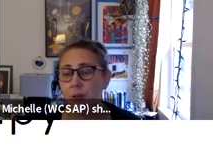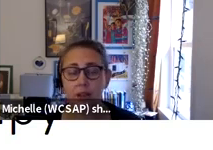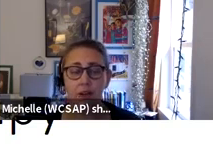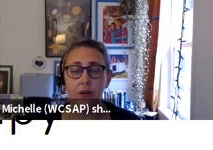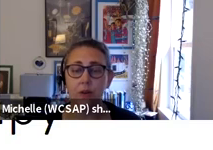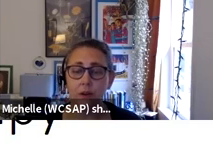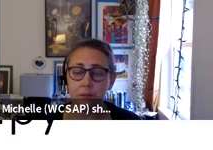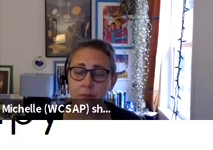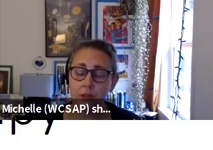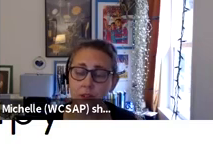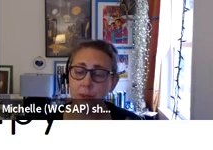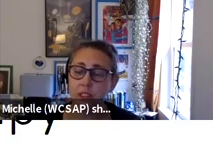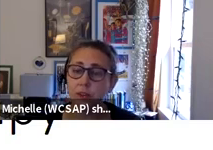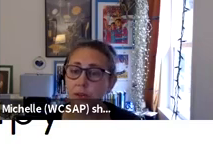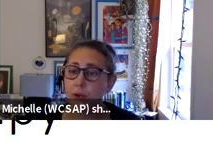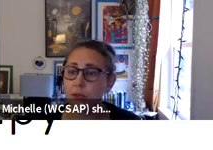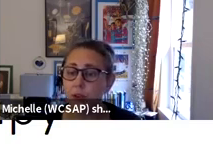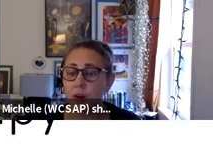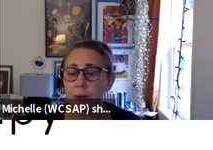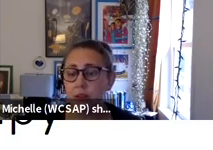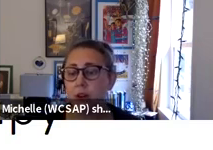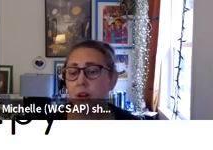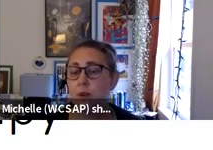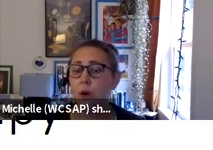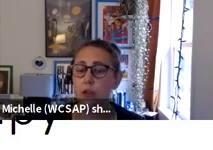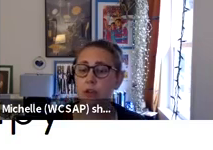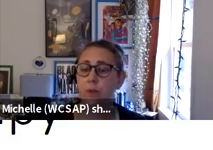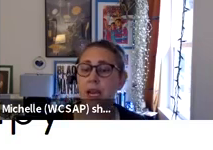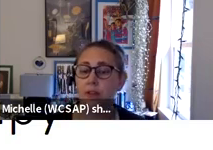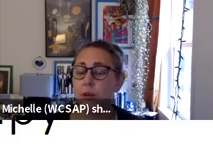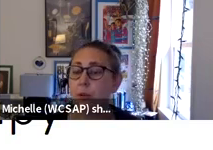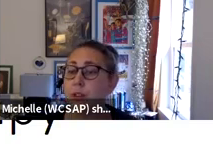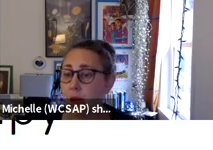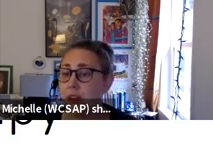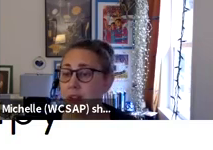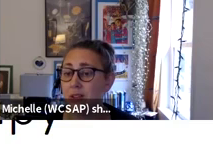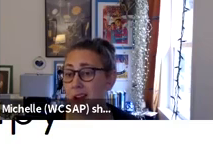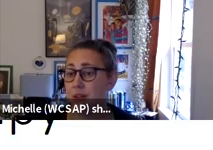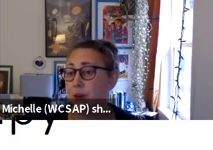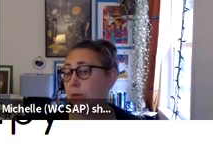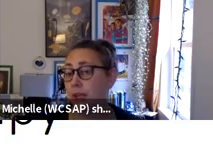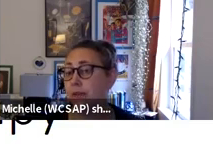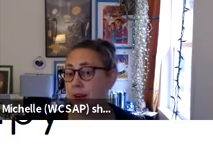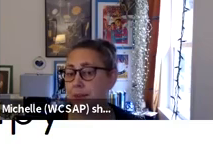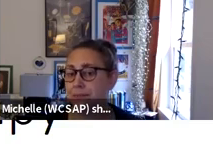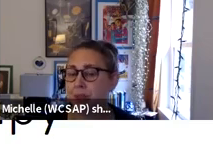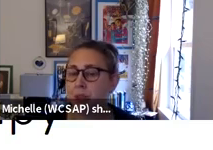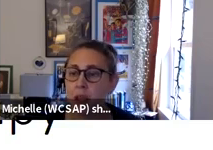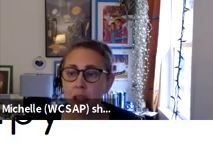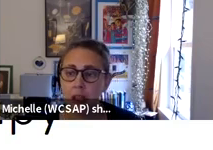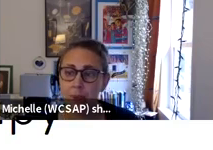housing. There's a specific focus for therapists on emotional and behavioral responses kind of only,